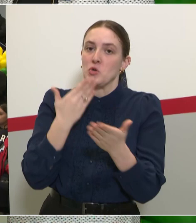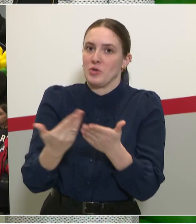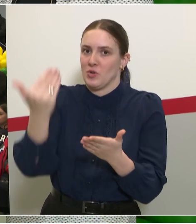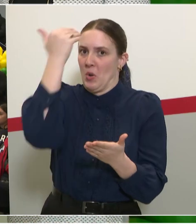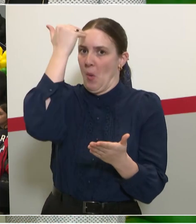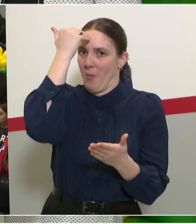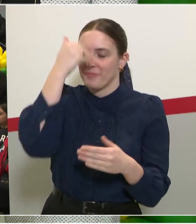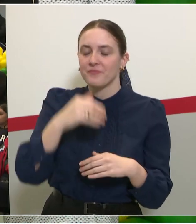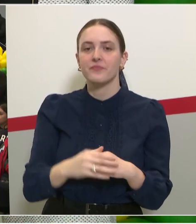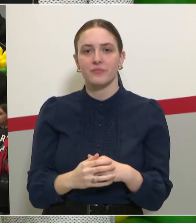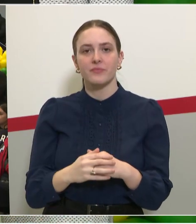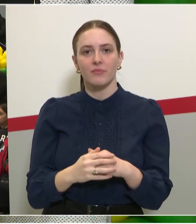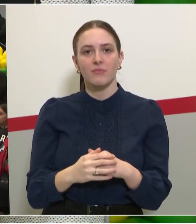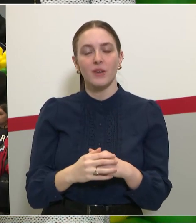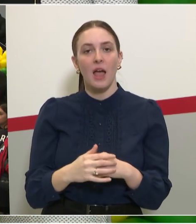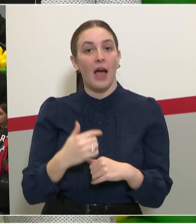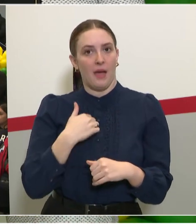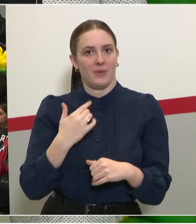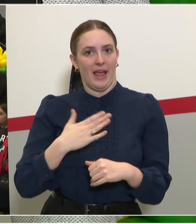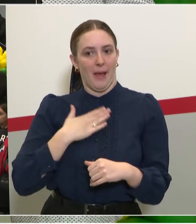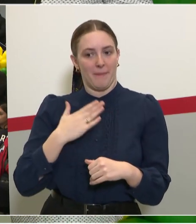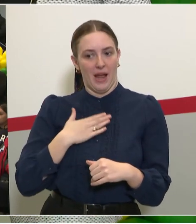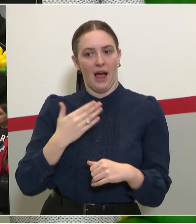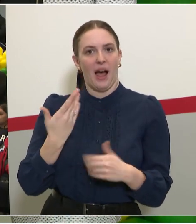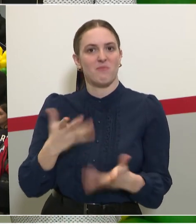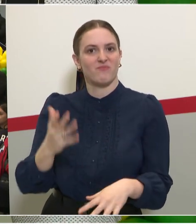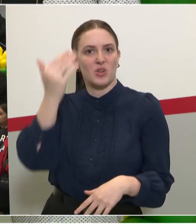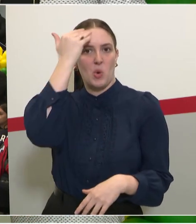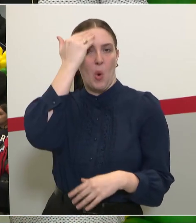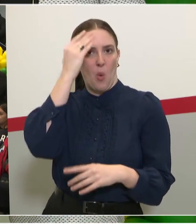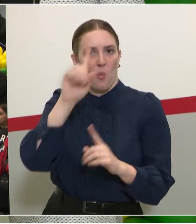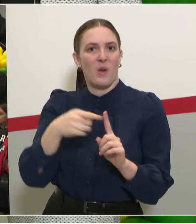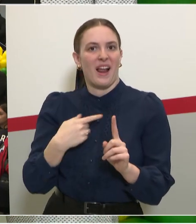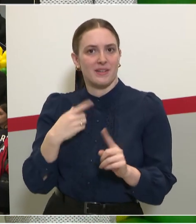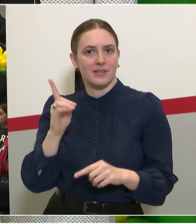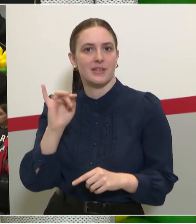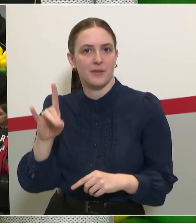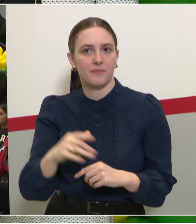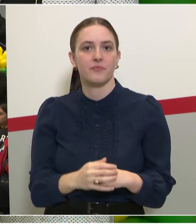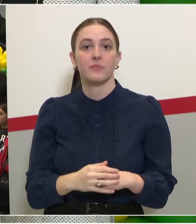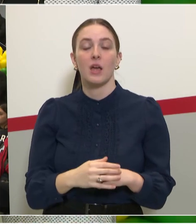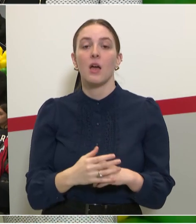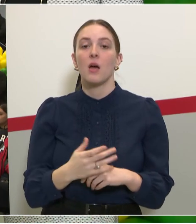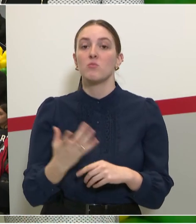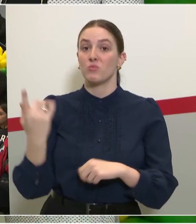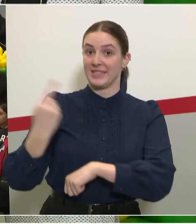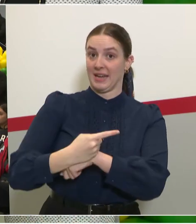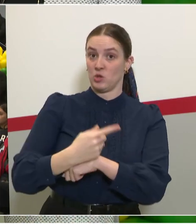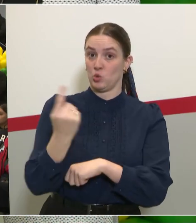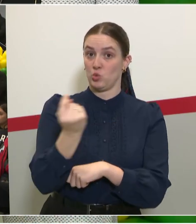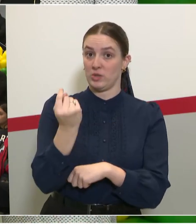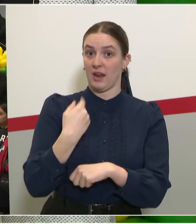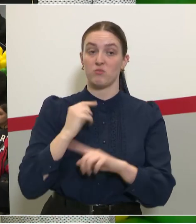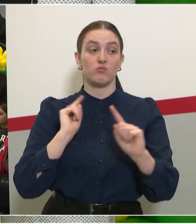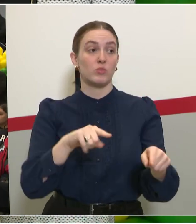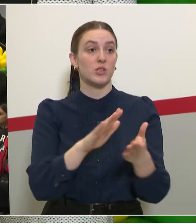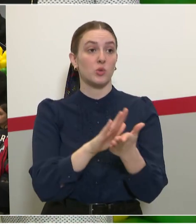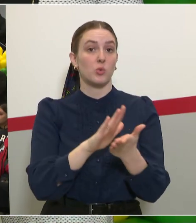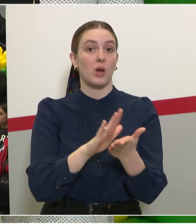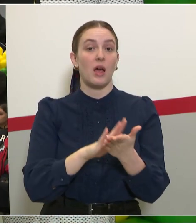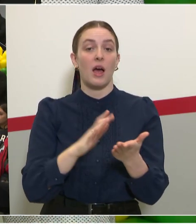time. I was glad I knew it when I did. On my way to school one Tuesday morning, I had to use the skill in the DC